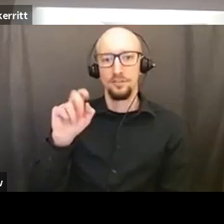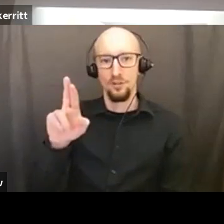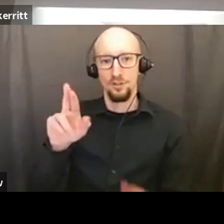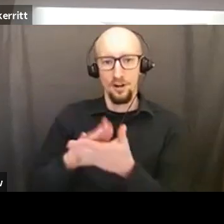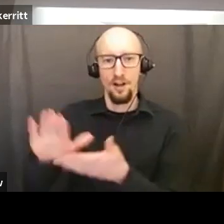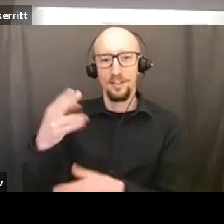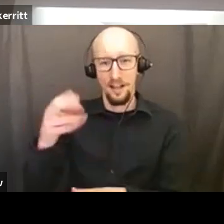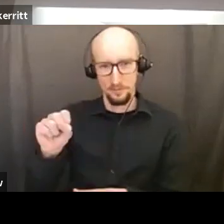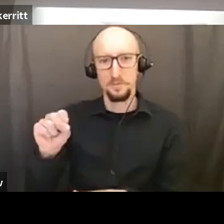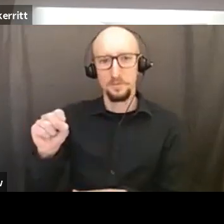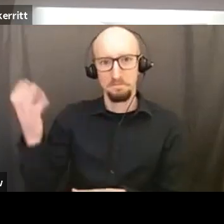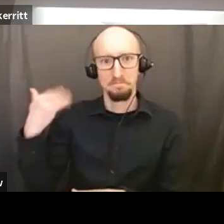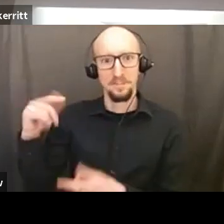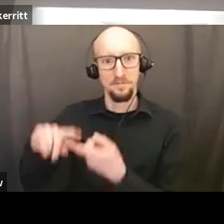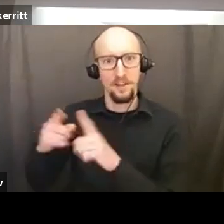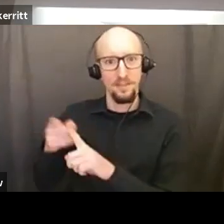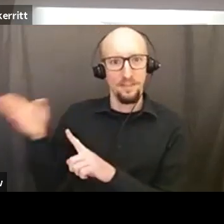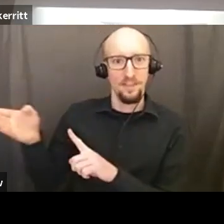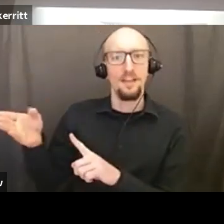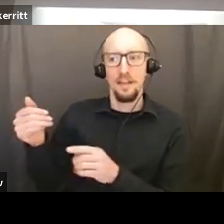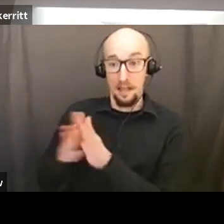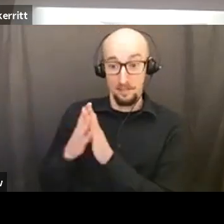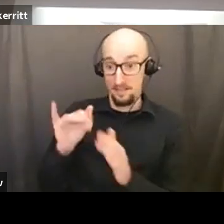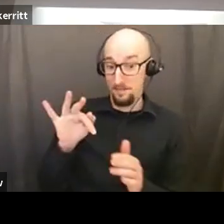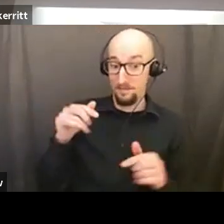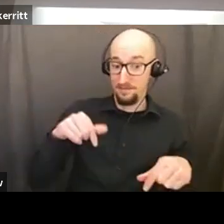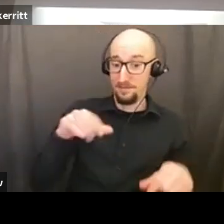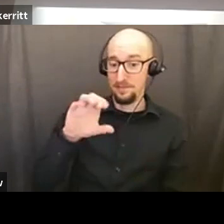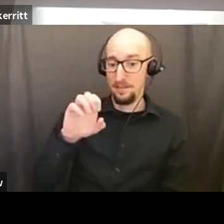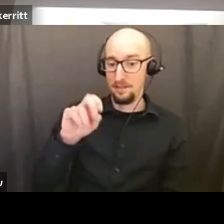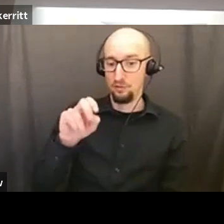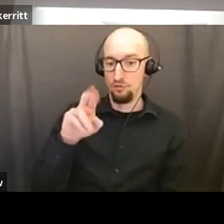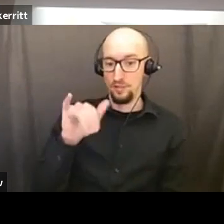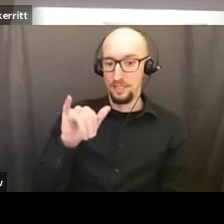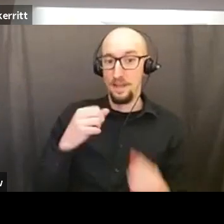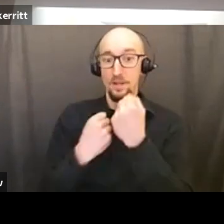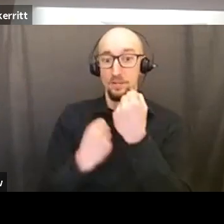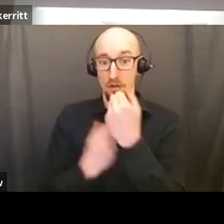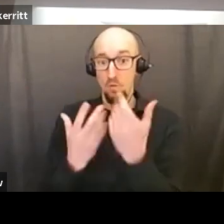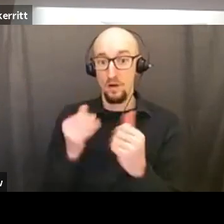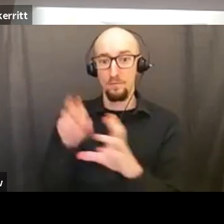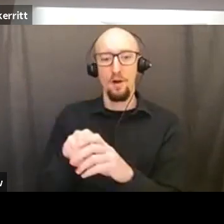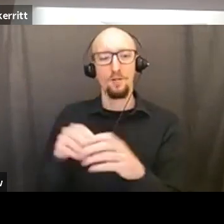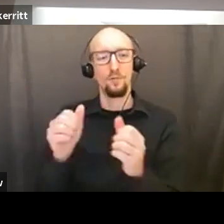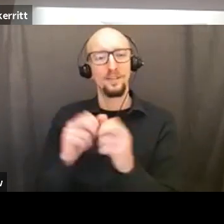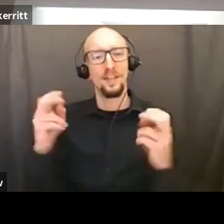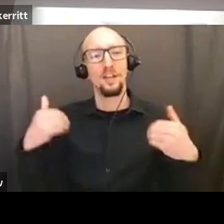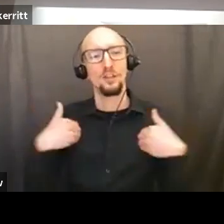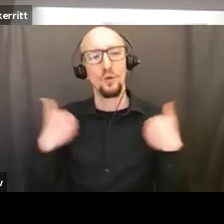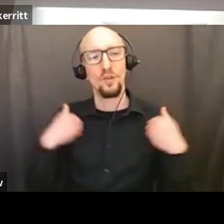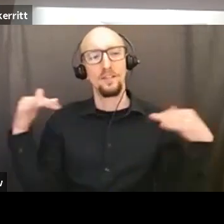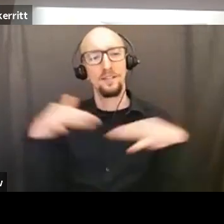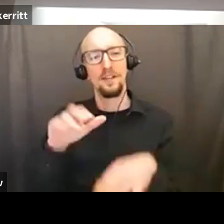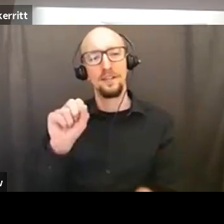to, if the Century Foundation wanted to get involved in a youth summit. And I said, I know